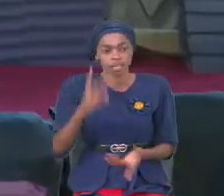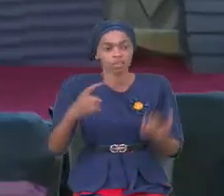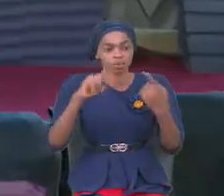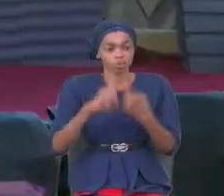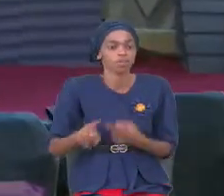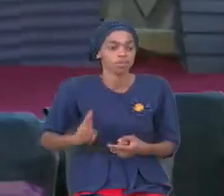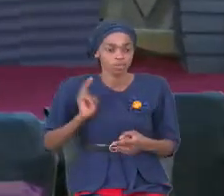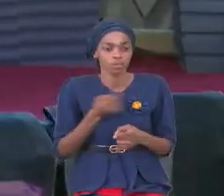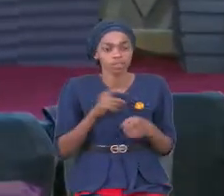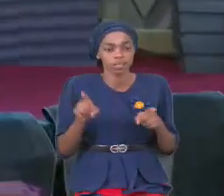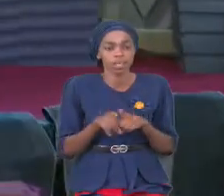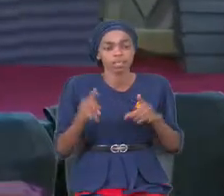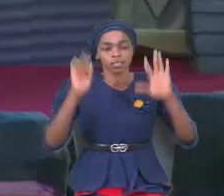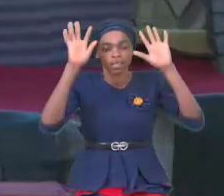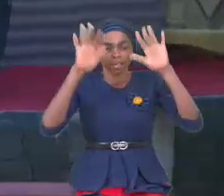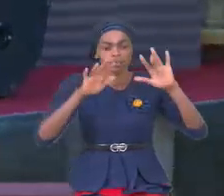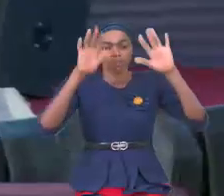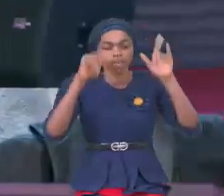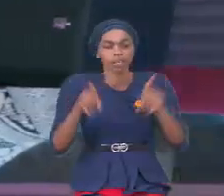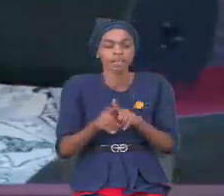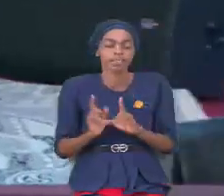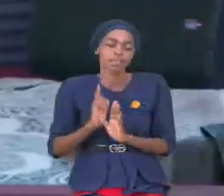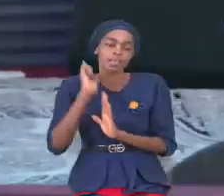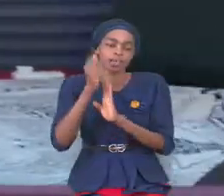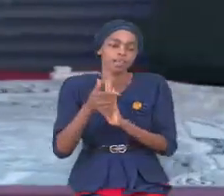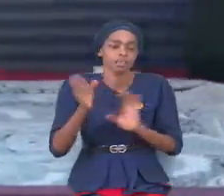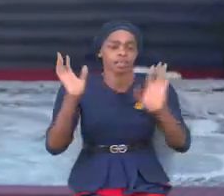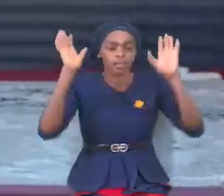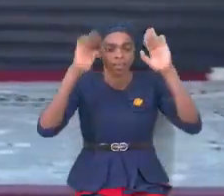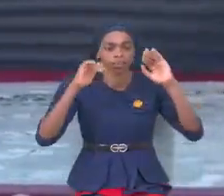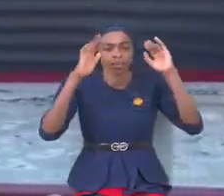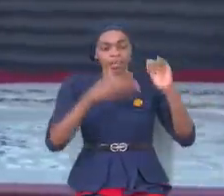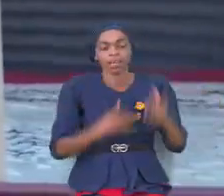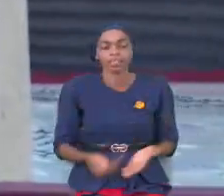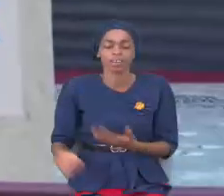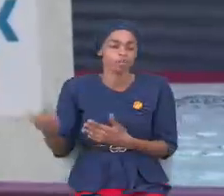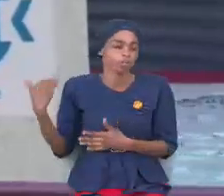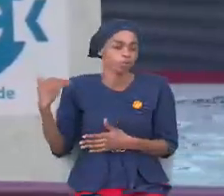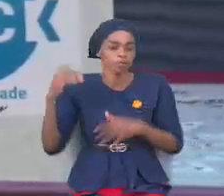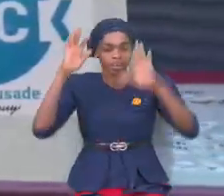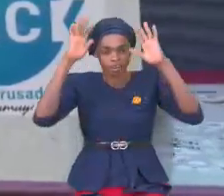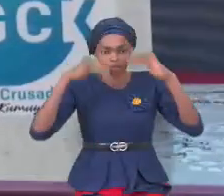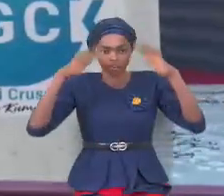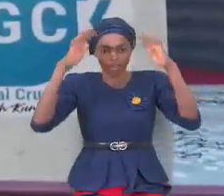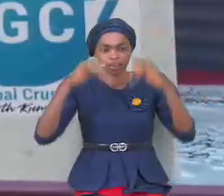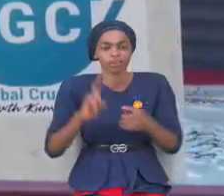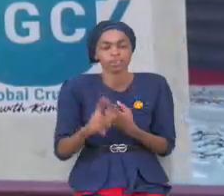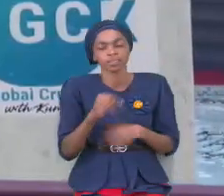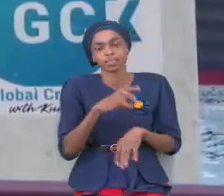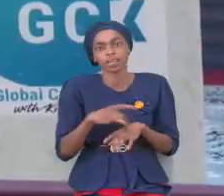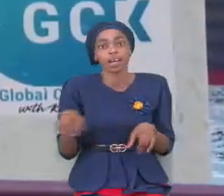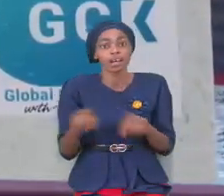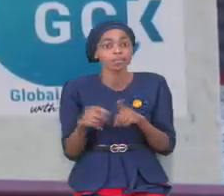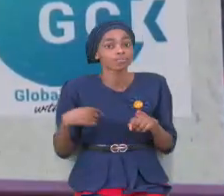rain upon, and the former rain unto the earth. As you follow on to know, greater things it will do in